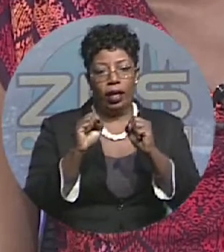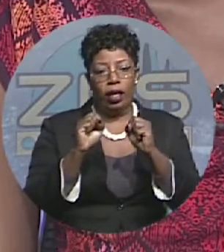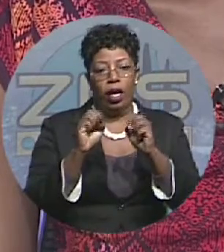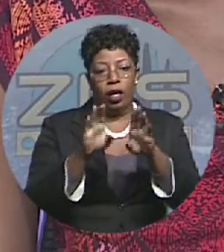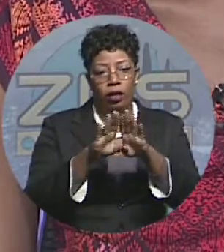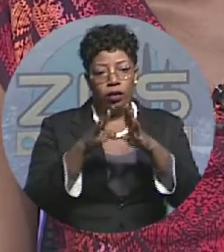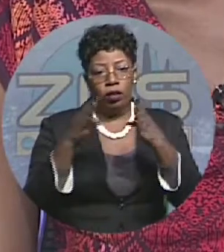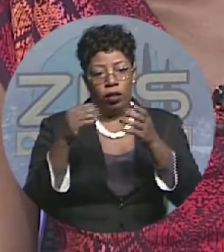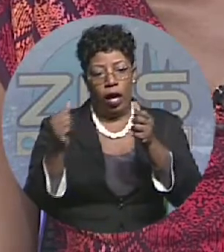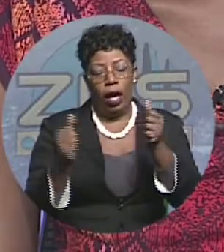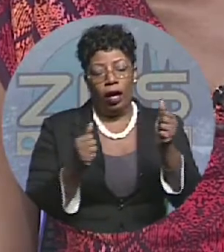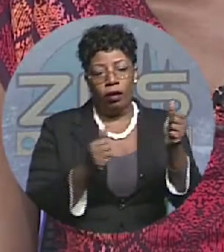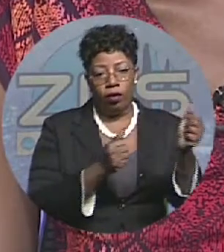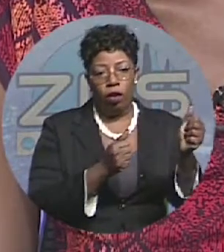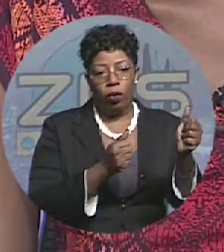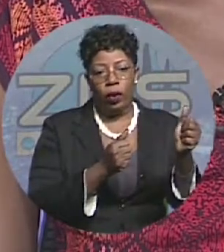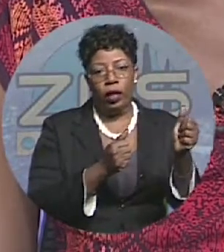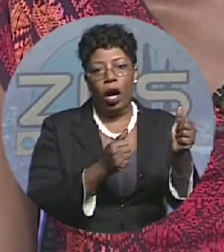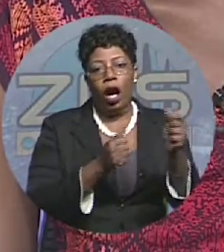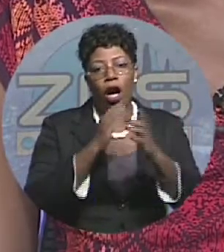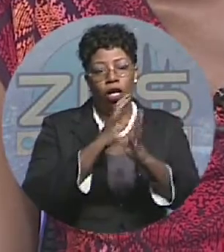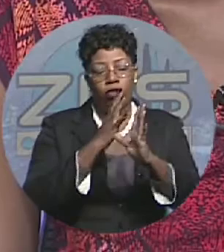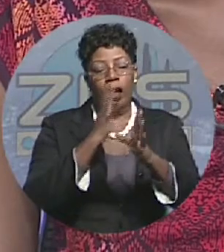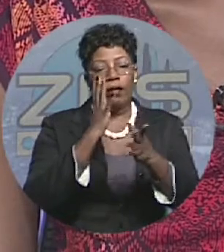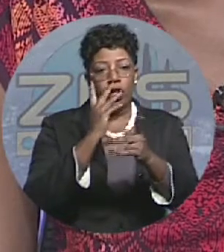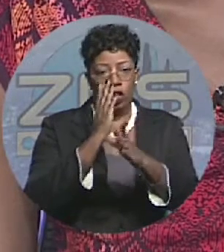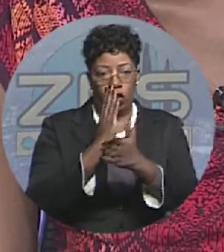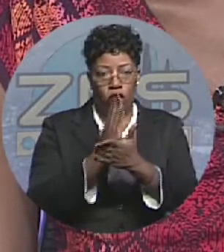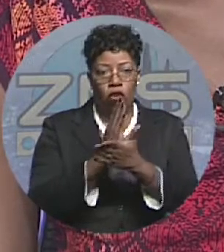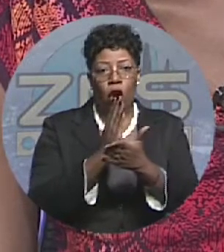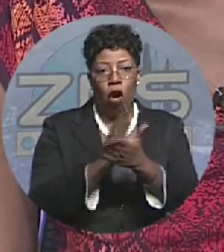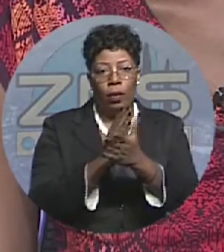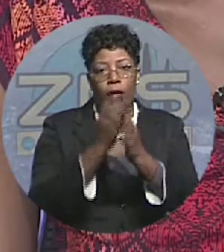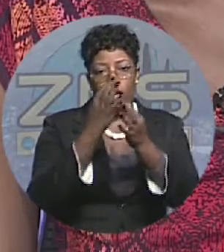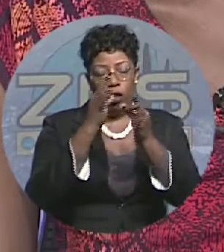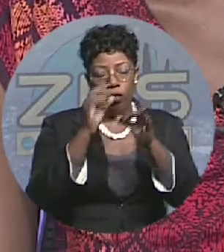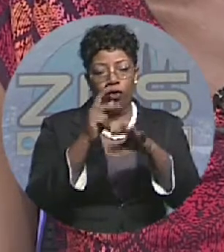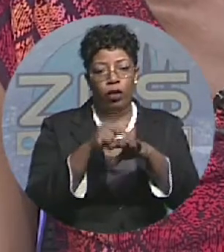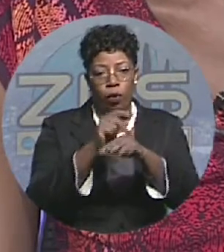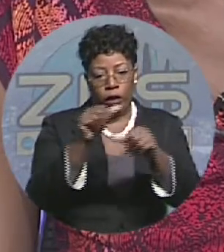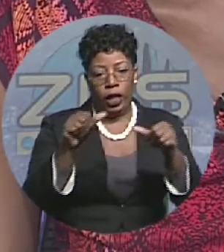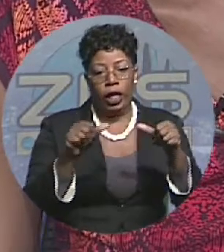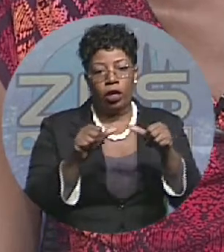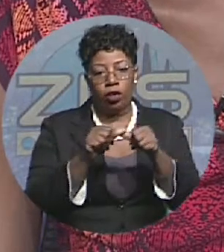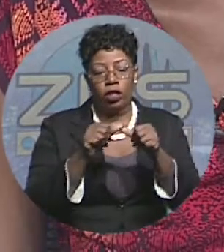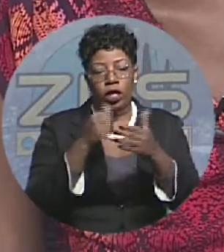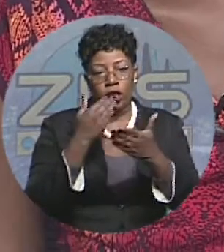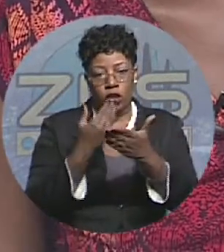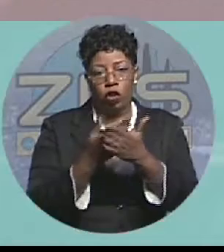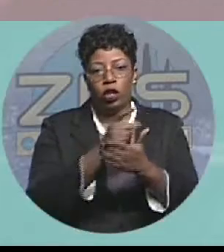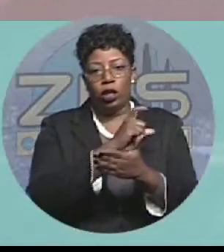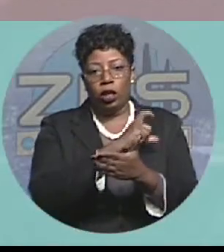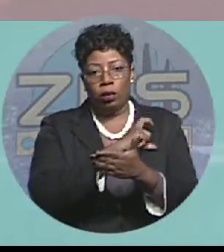unfolded following a routine traffic stop in the Freeport area. He credits good police work for this significant discovery.